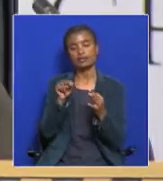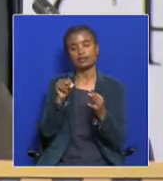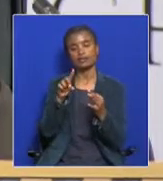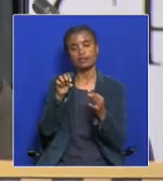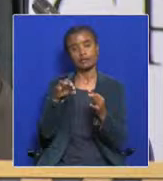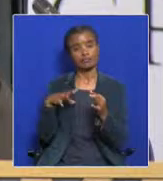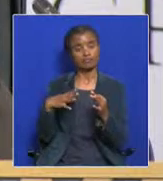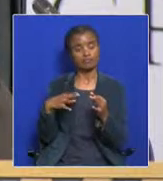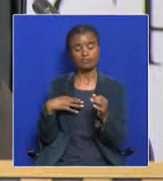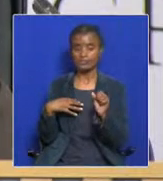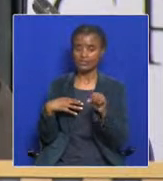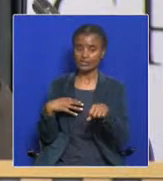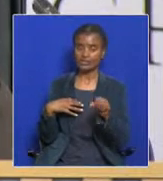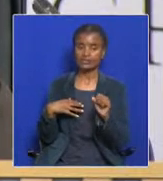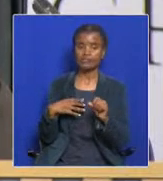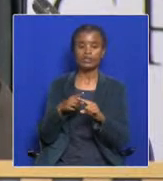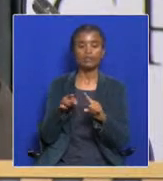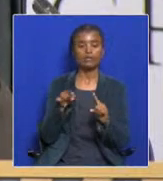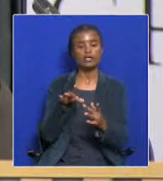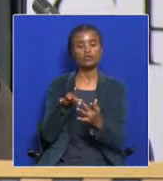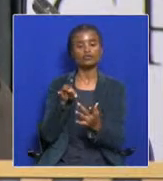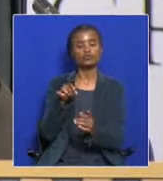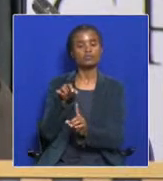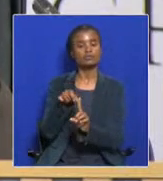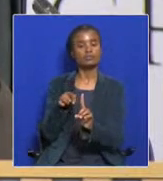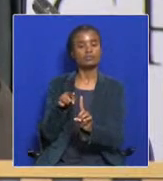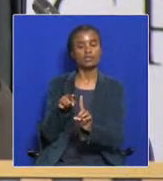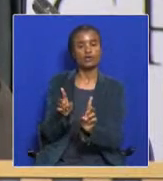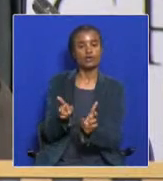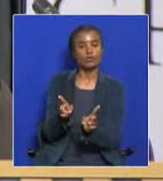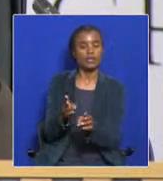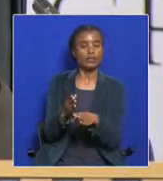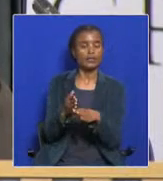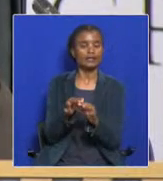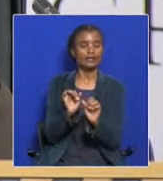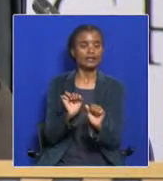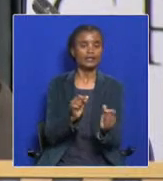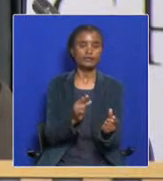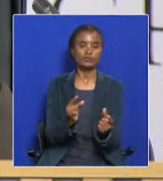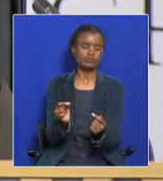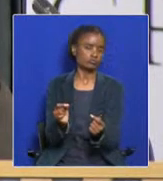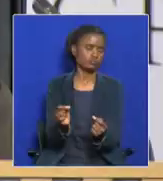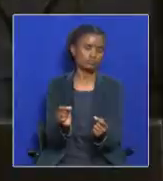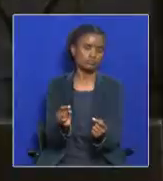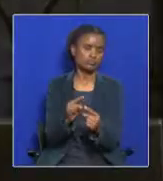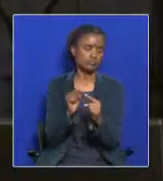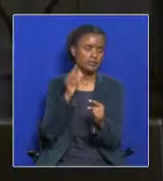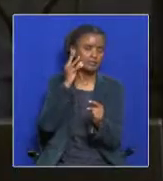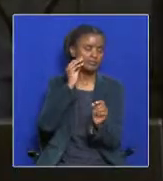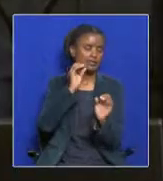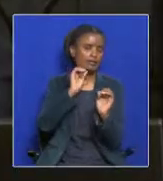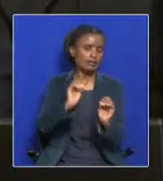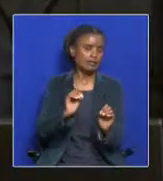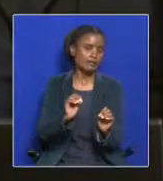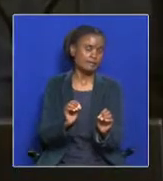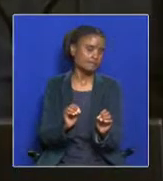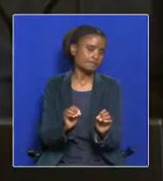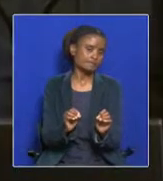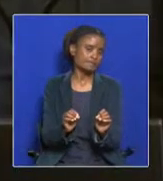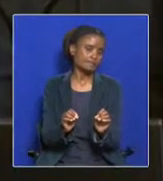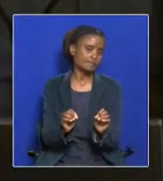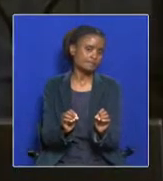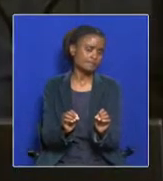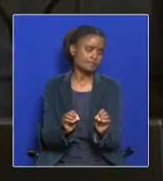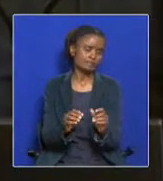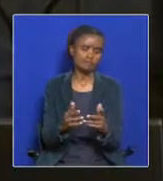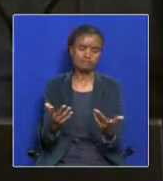in the normal course of their work, in fact, does not have any experience. It doesn't make sense that you would have